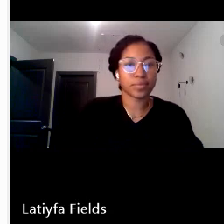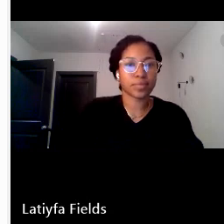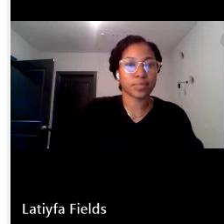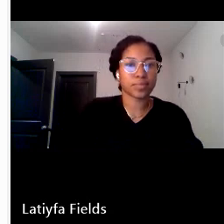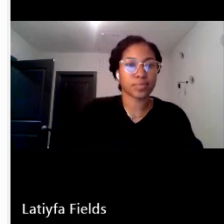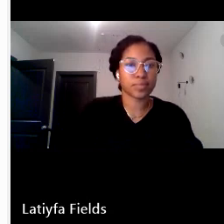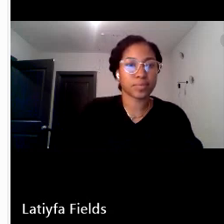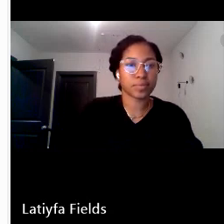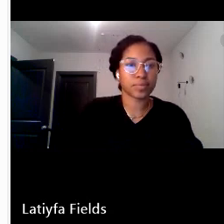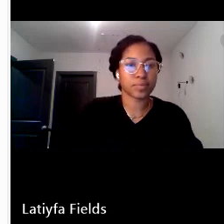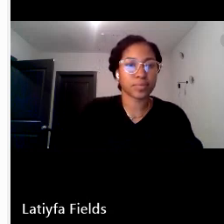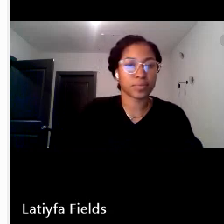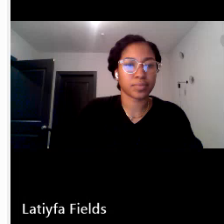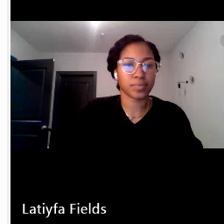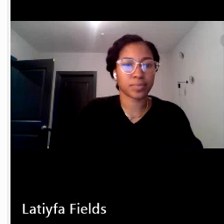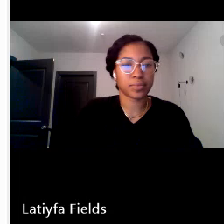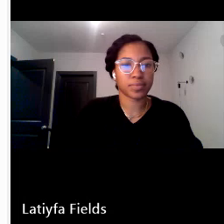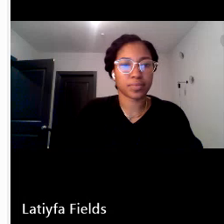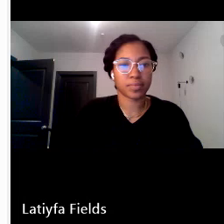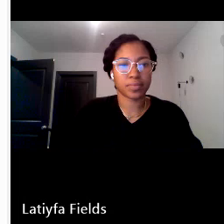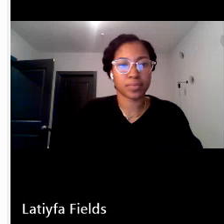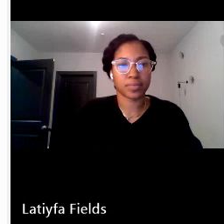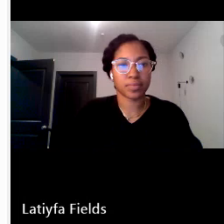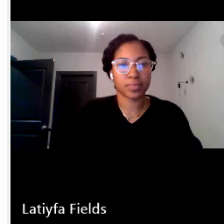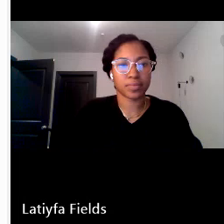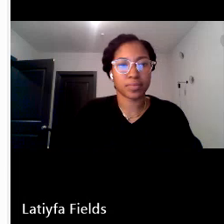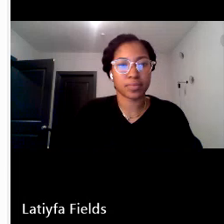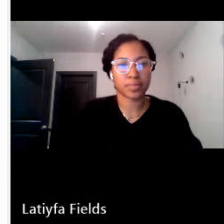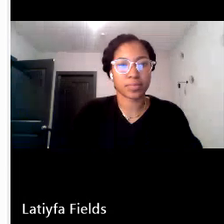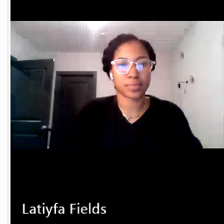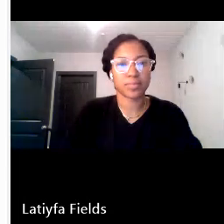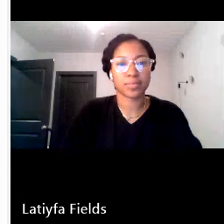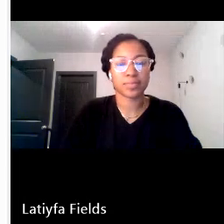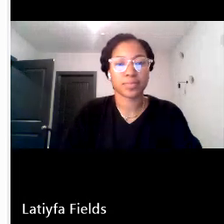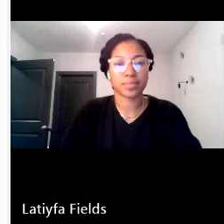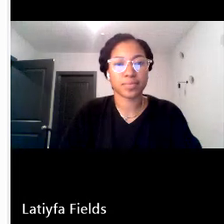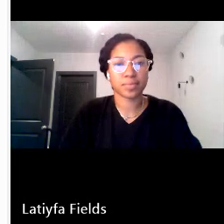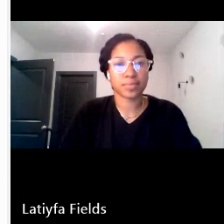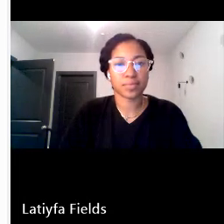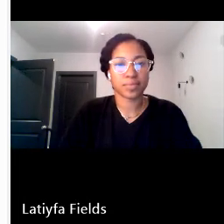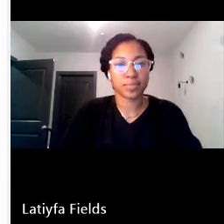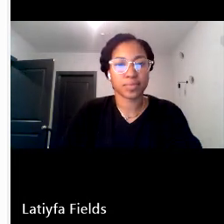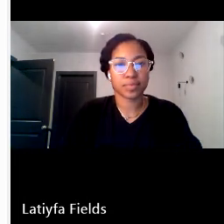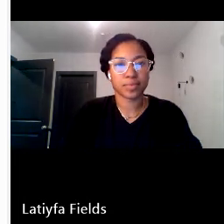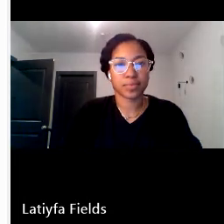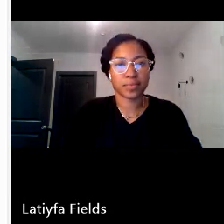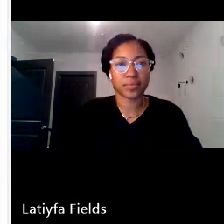added 5H. We have already gone 5H. Let's see, number 8.